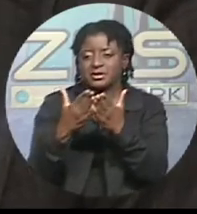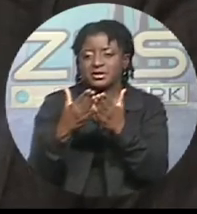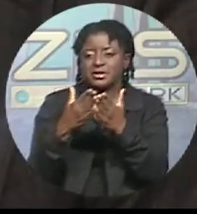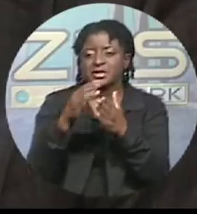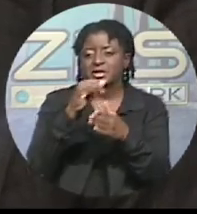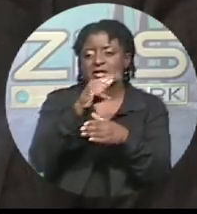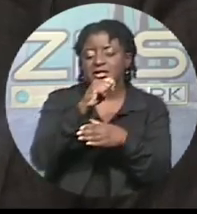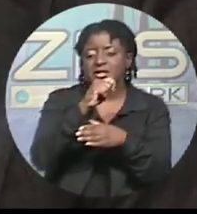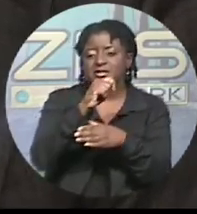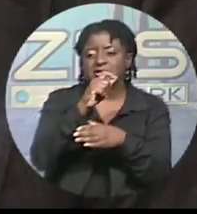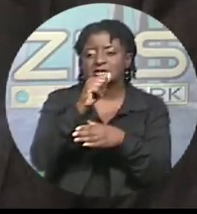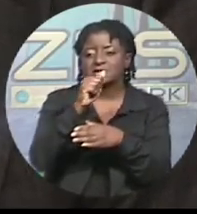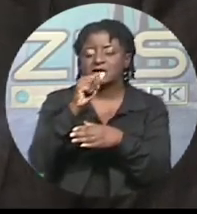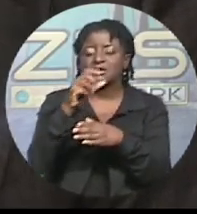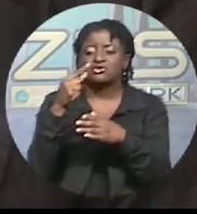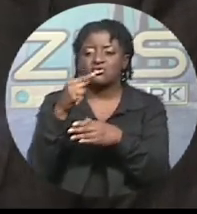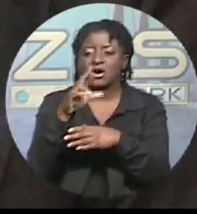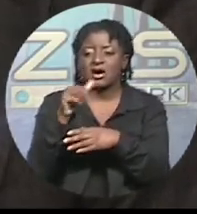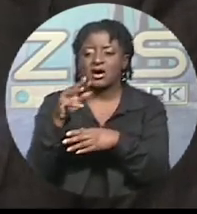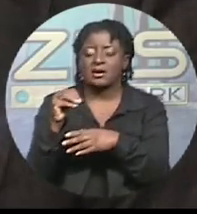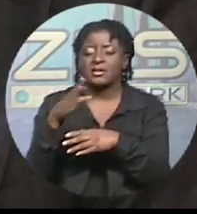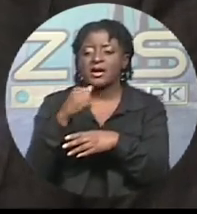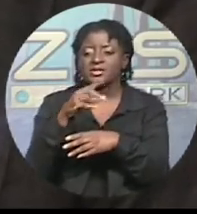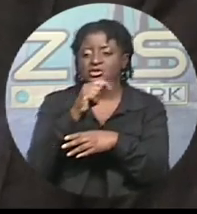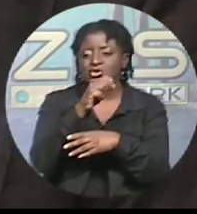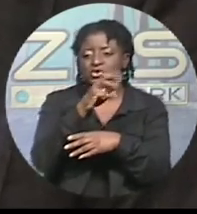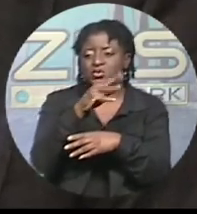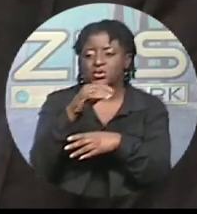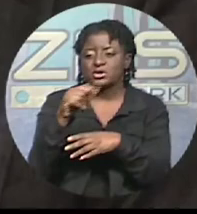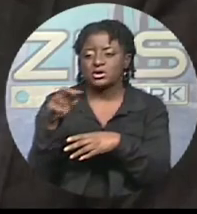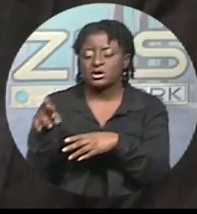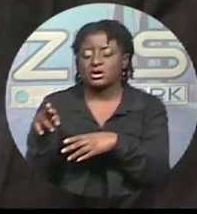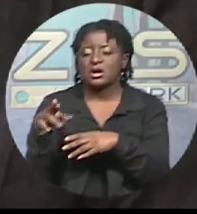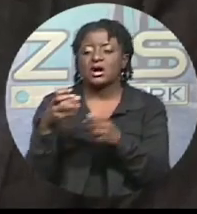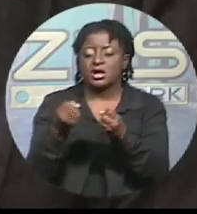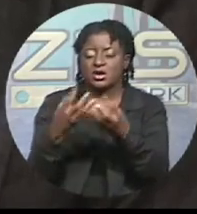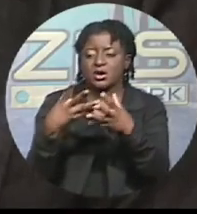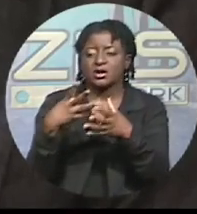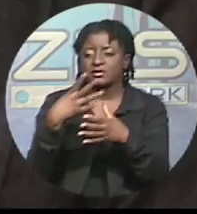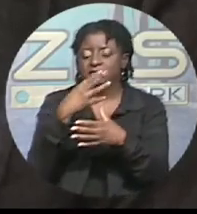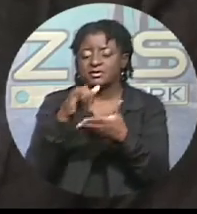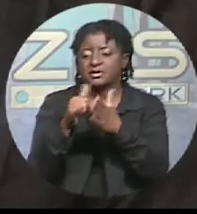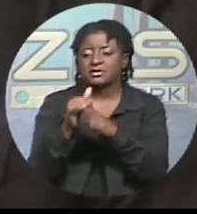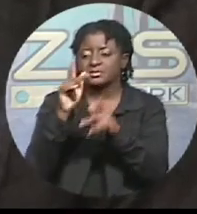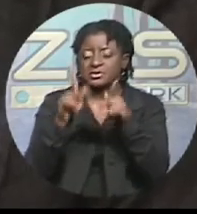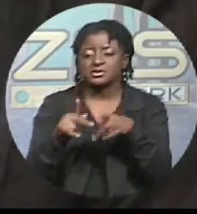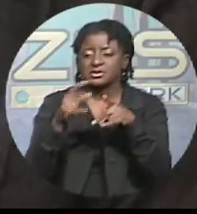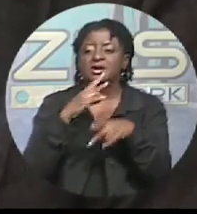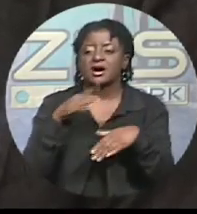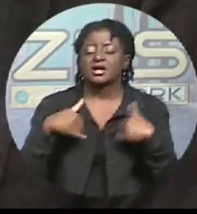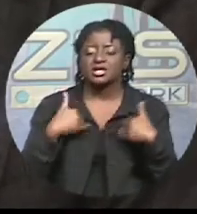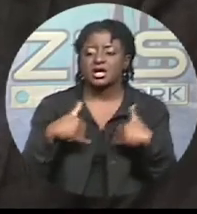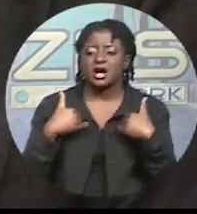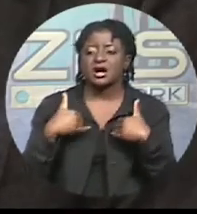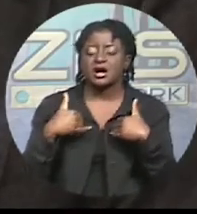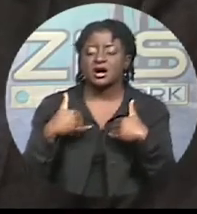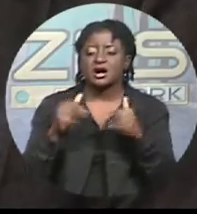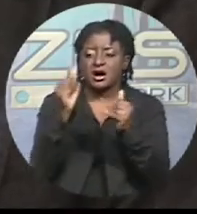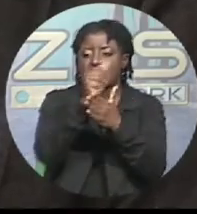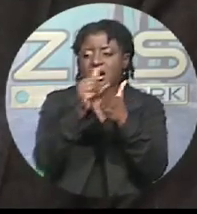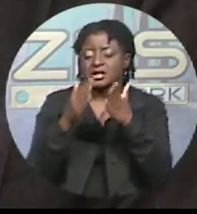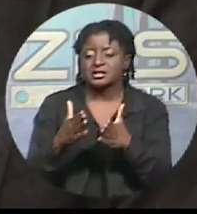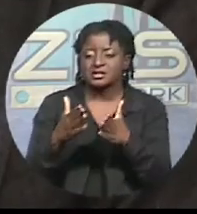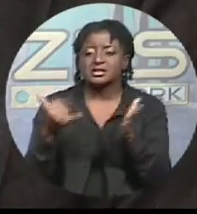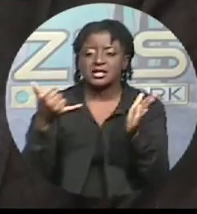involved within this project are younger artists, and this is a space that they live on. They're online all the time. And we found that it actually